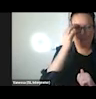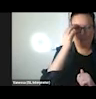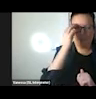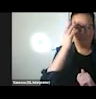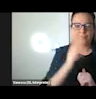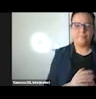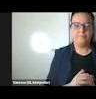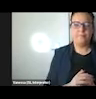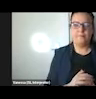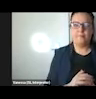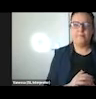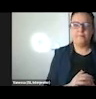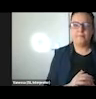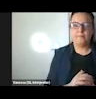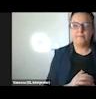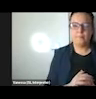The